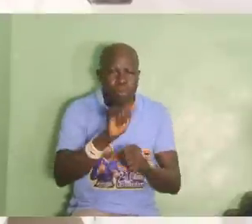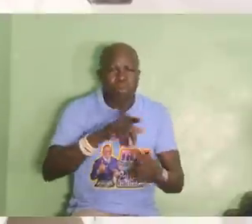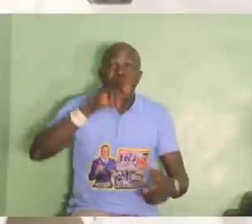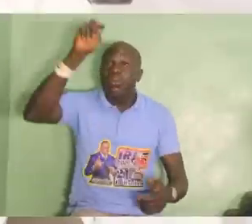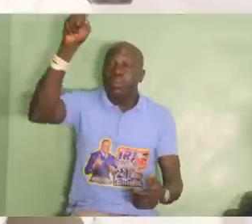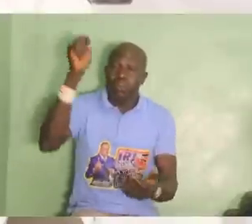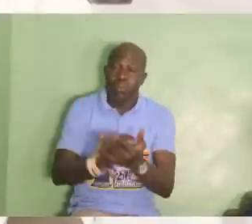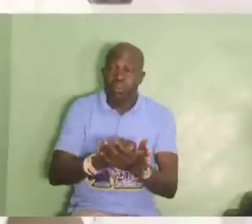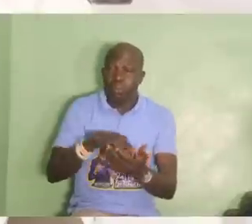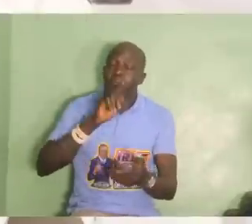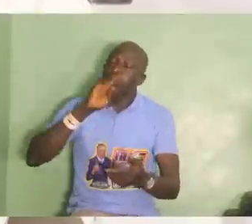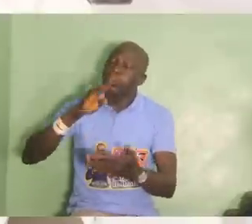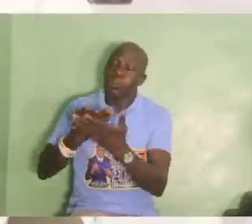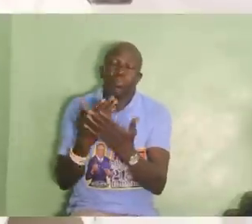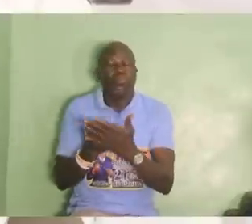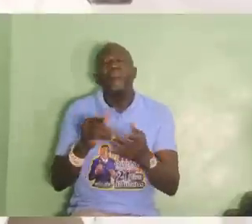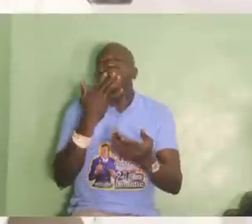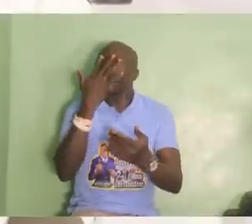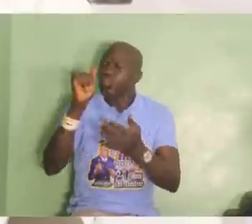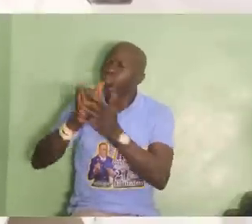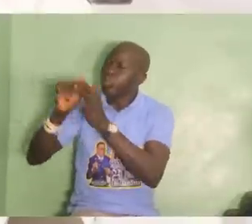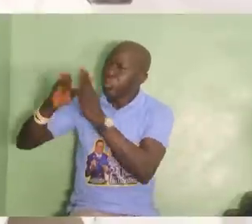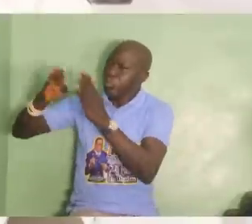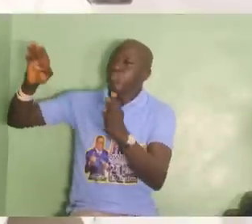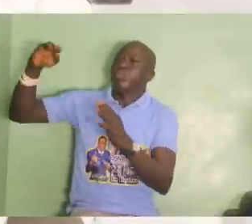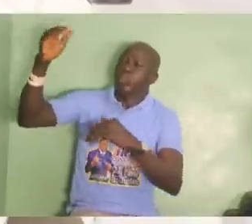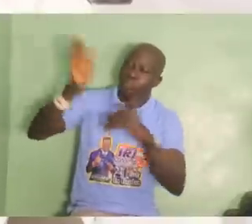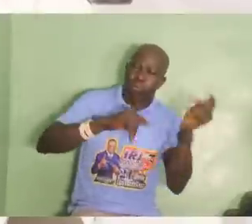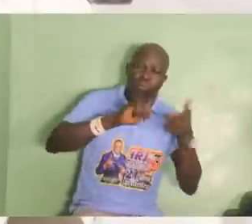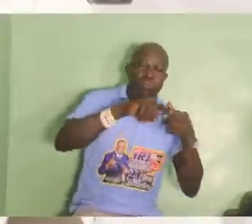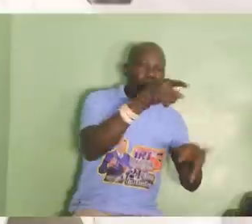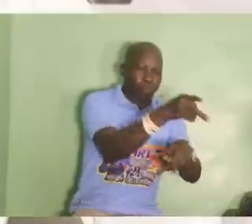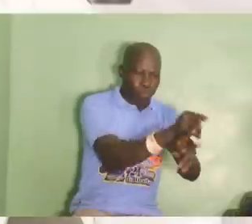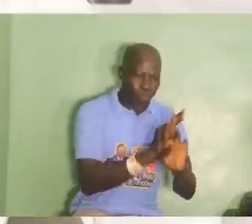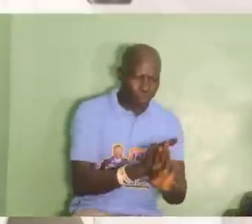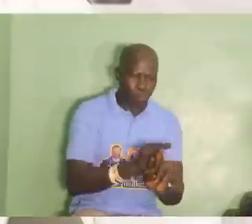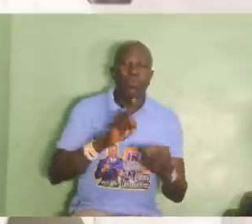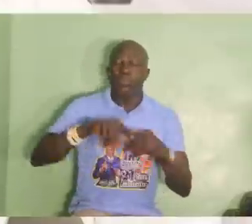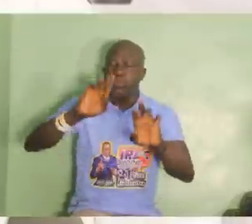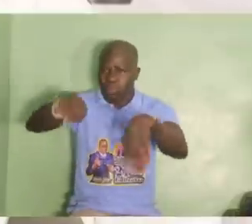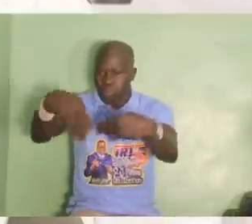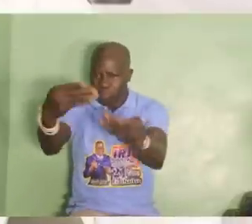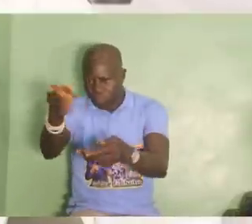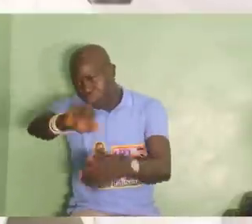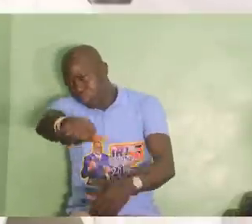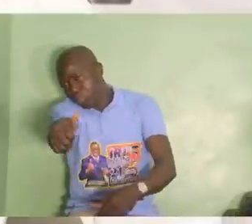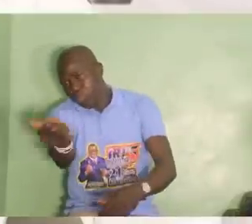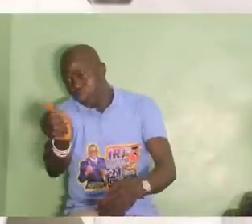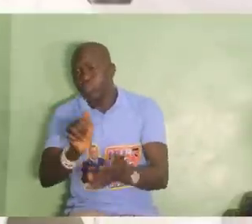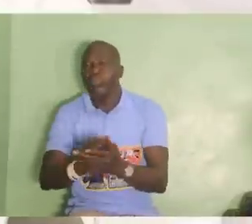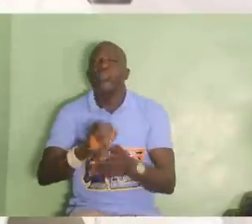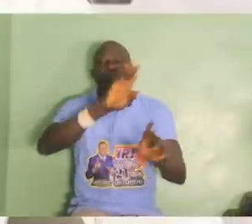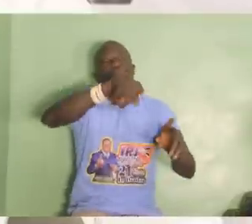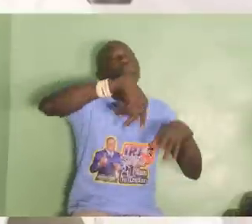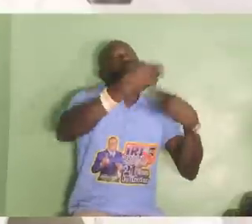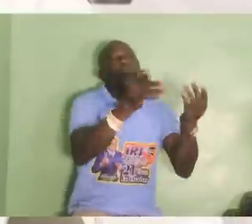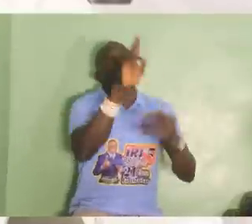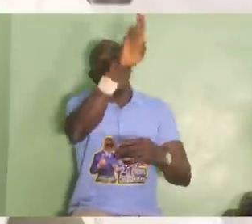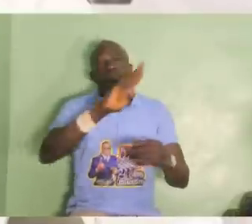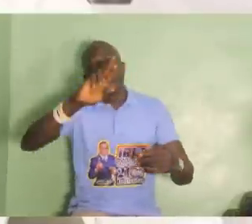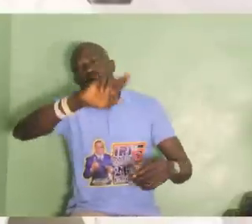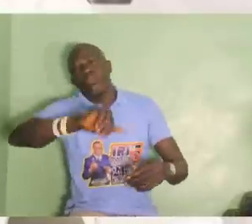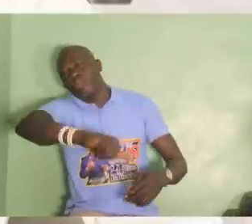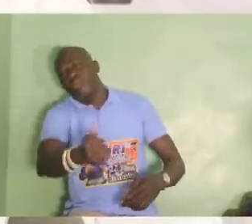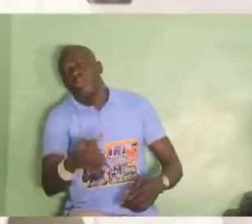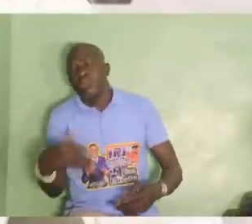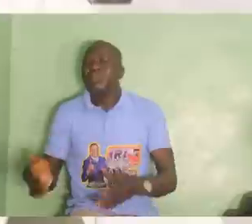his said that his mother is dead in real life and it was his grandmother that trained him up. But he wants to receive a